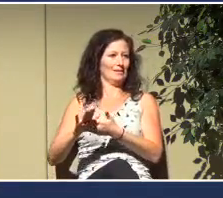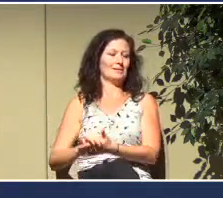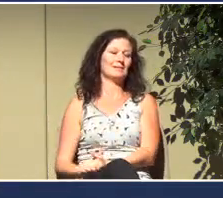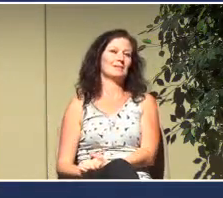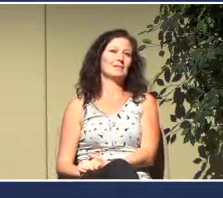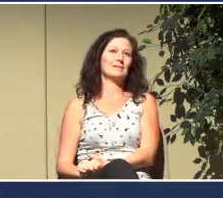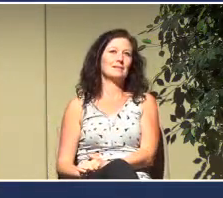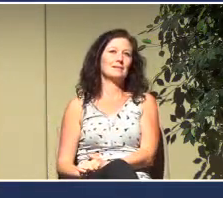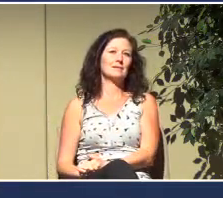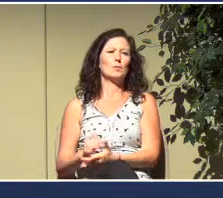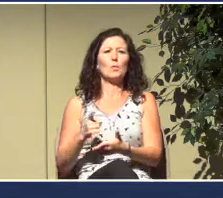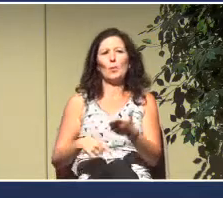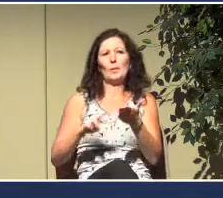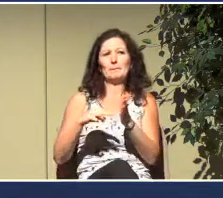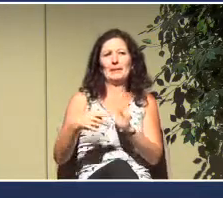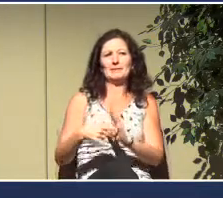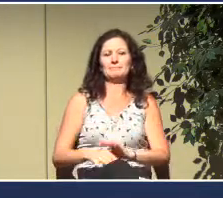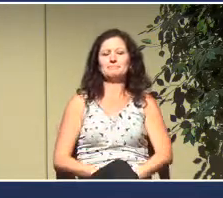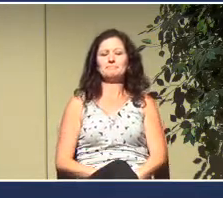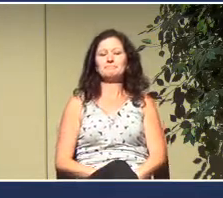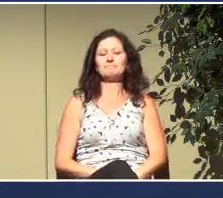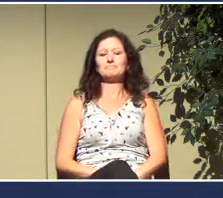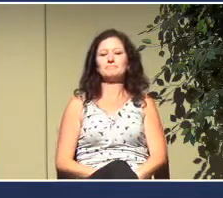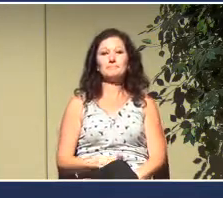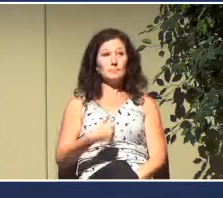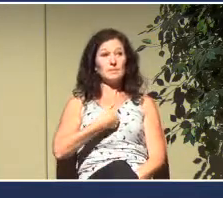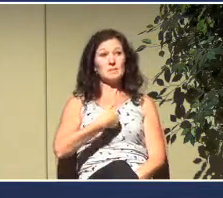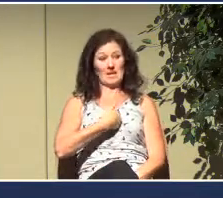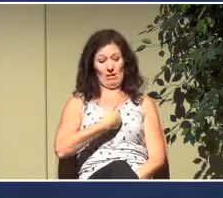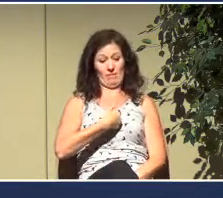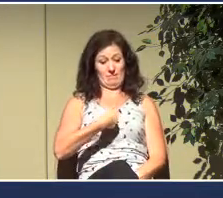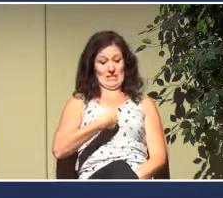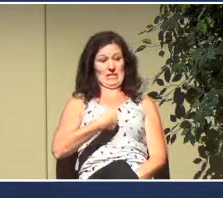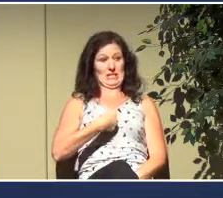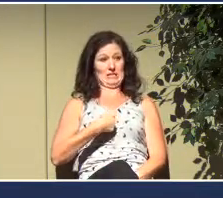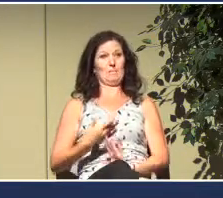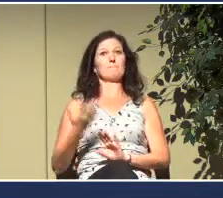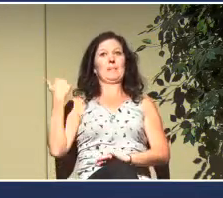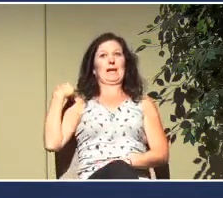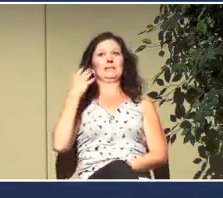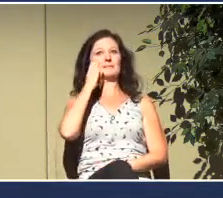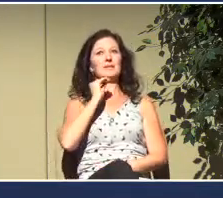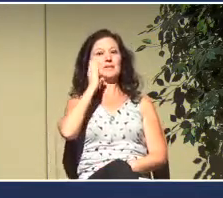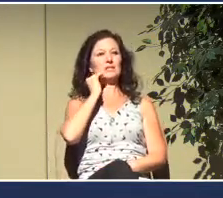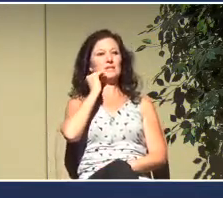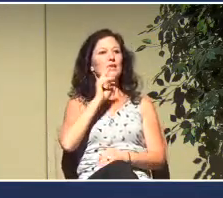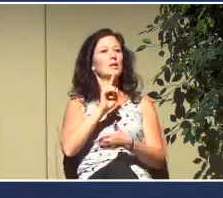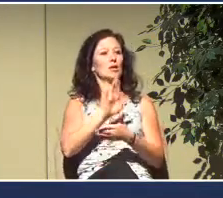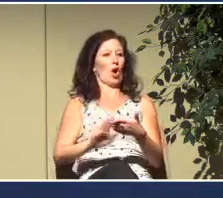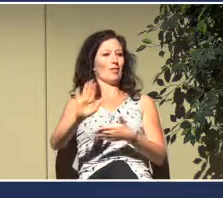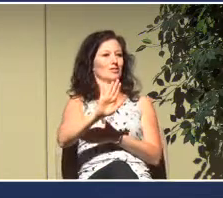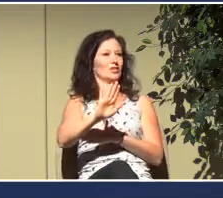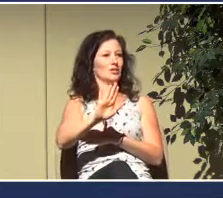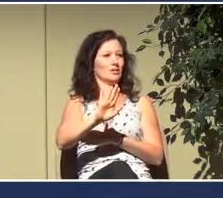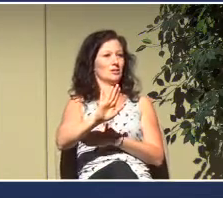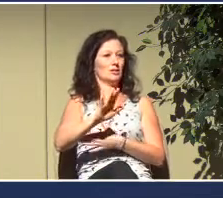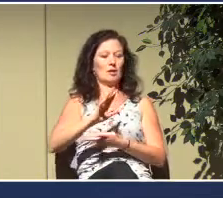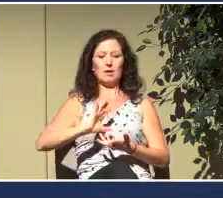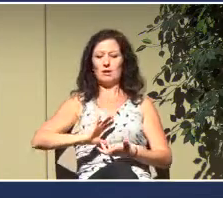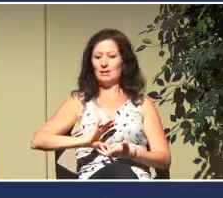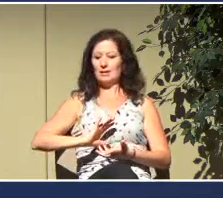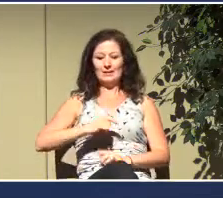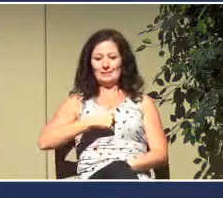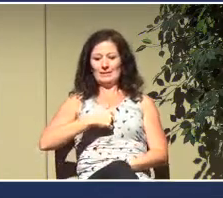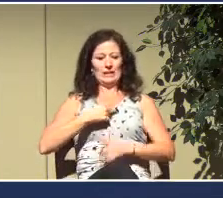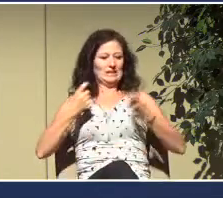Okay. I was a wreck when I was in seminary. Sin was killing me in many ways,